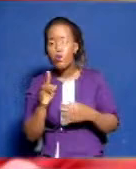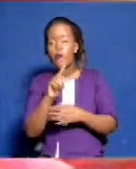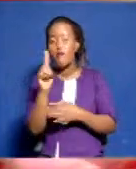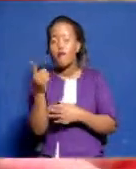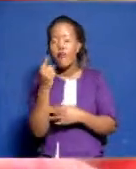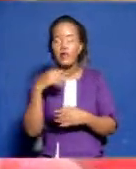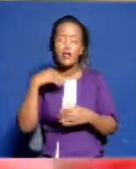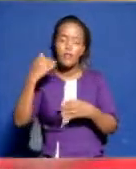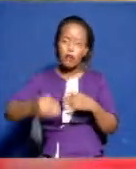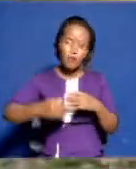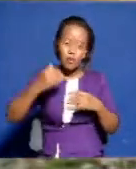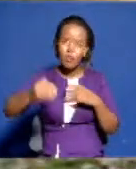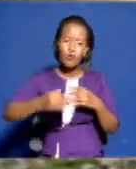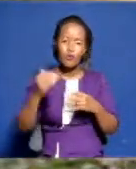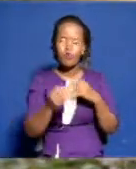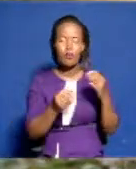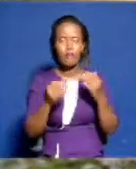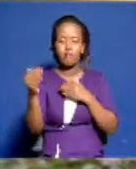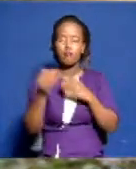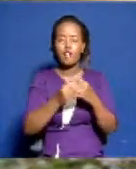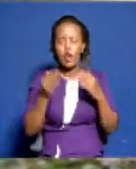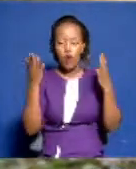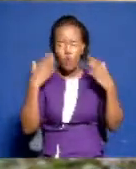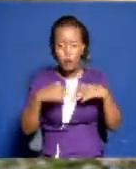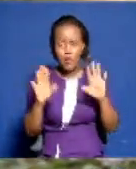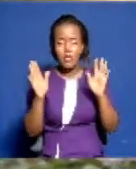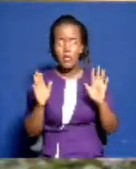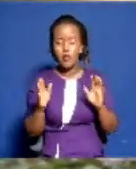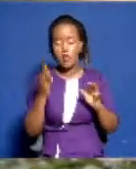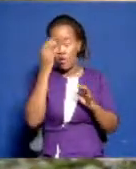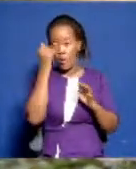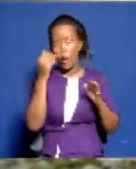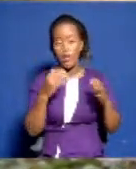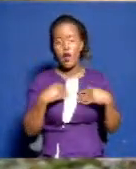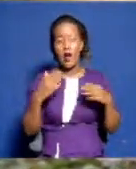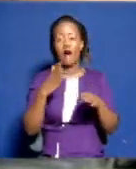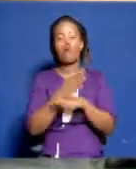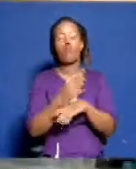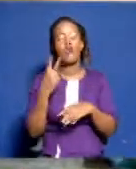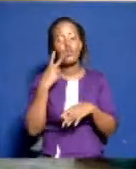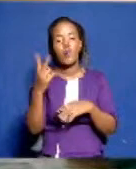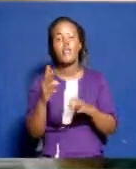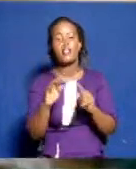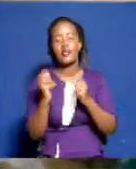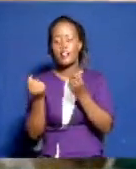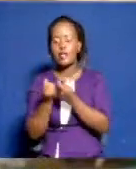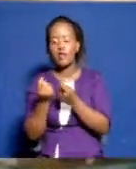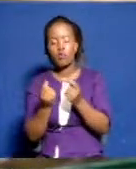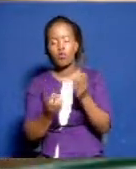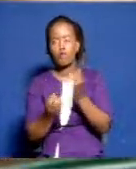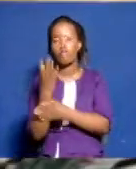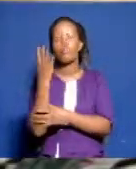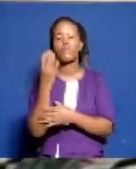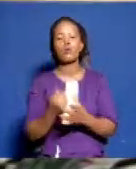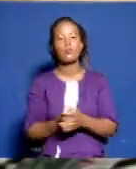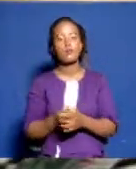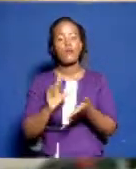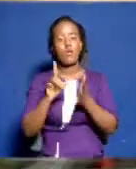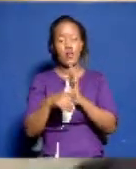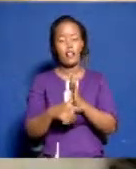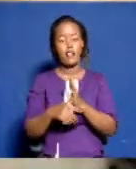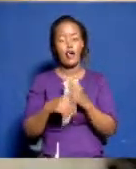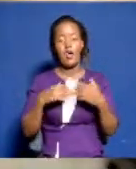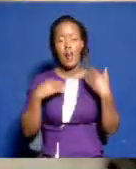daily harvest is almost complete, as there are over 200 variants of roses grown. After harvest, the flowers are taken for processing